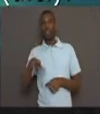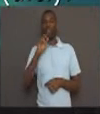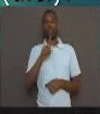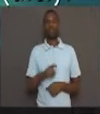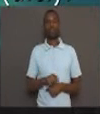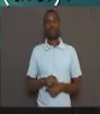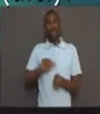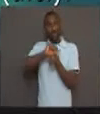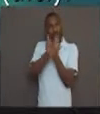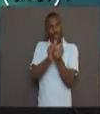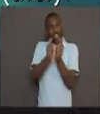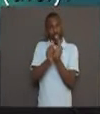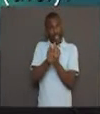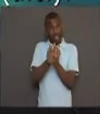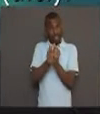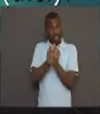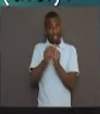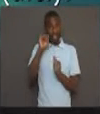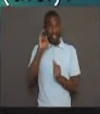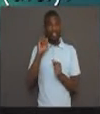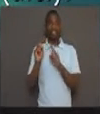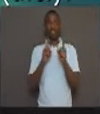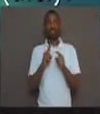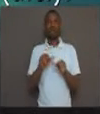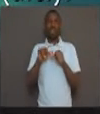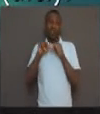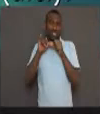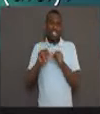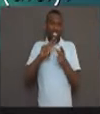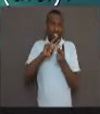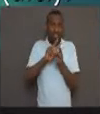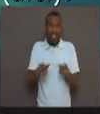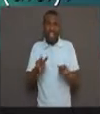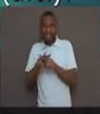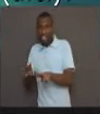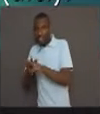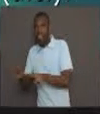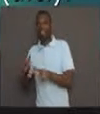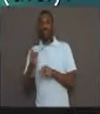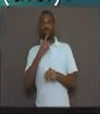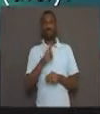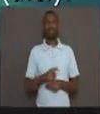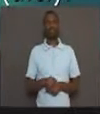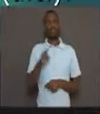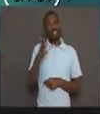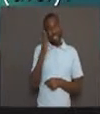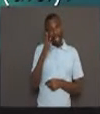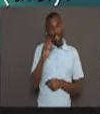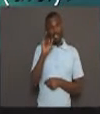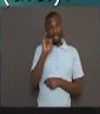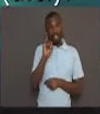Alternating current constantly vary and are a type of current that